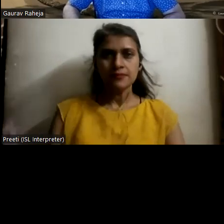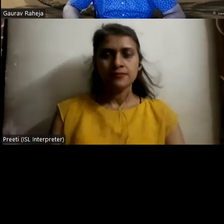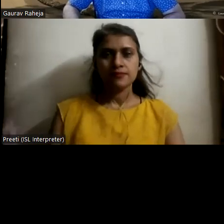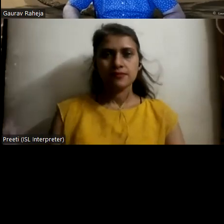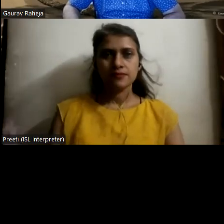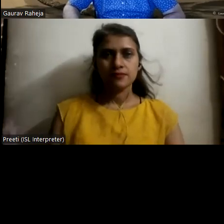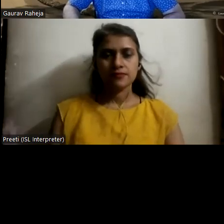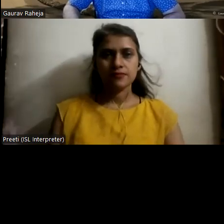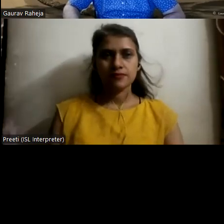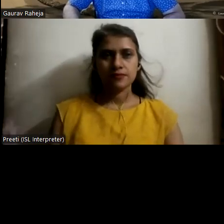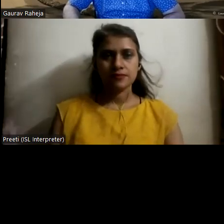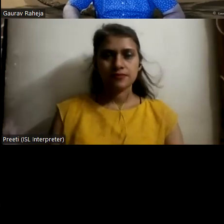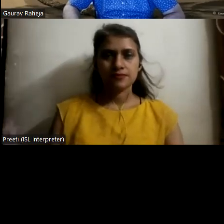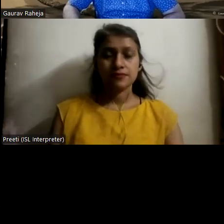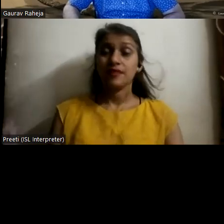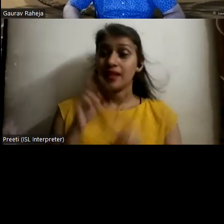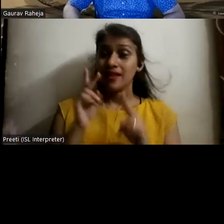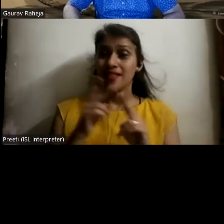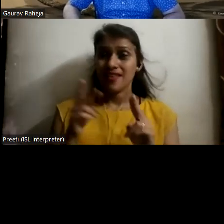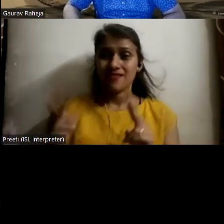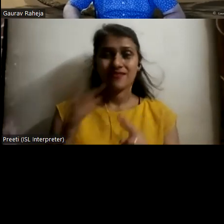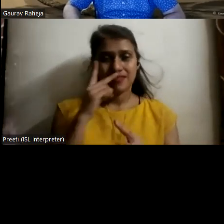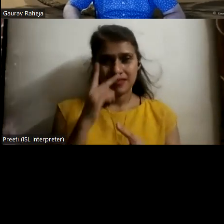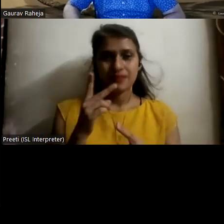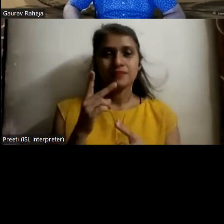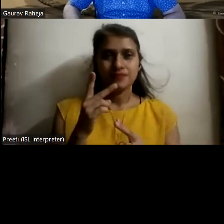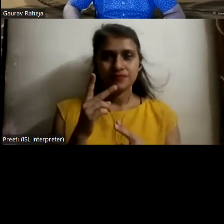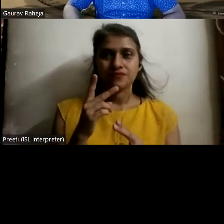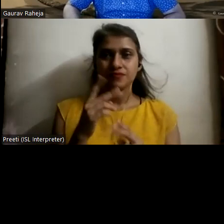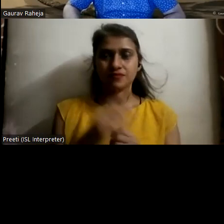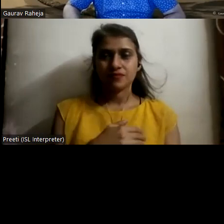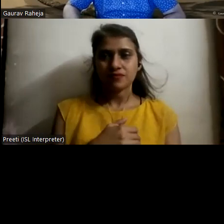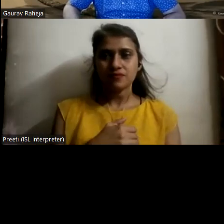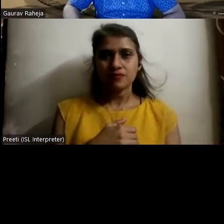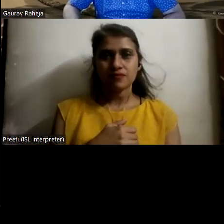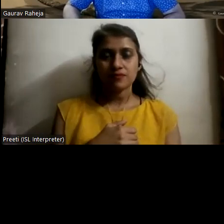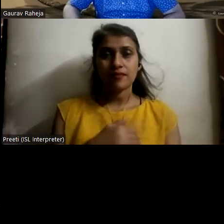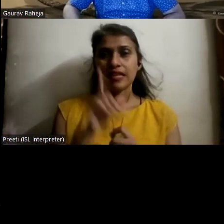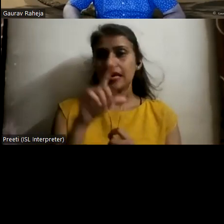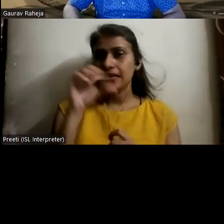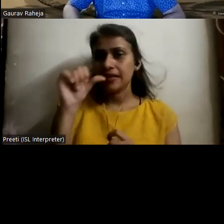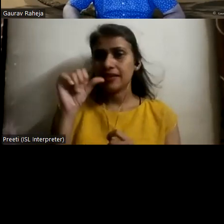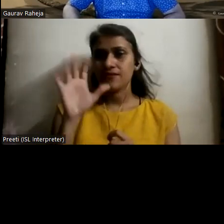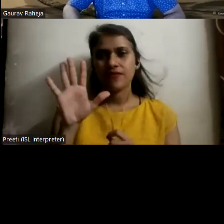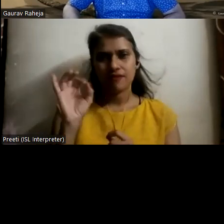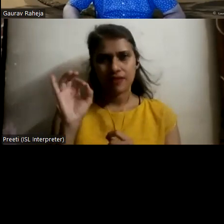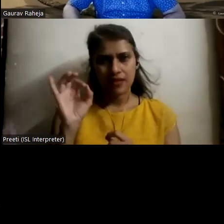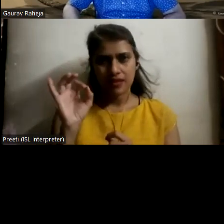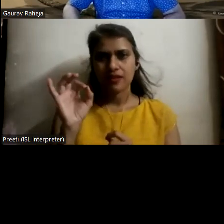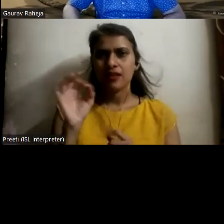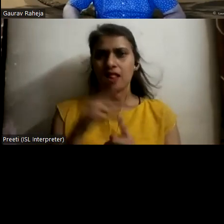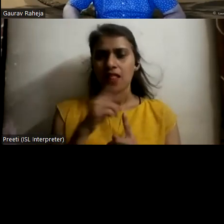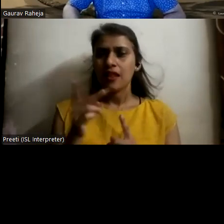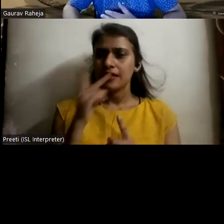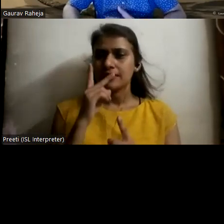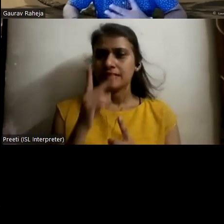design happened globally in various forms. I'm skipping that, but it all started from 1950s as it moved forward, as I said.